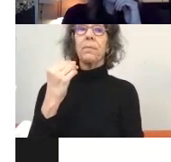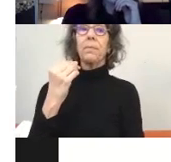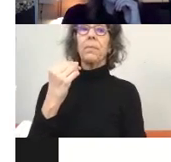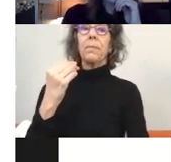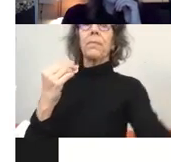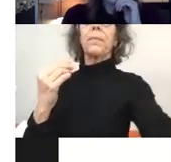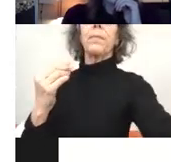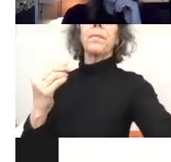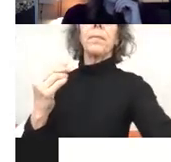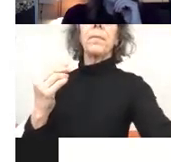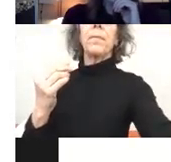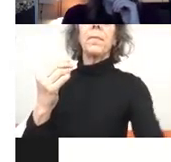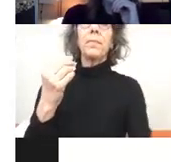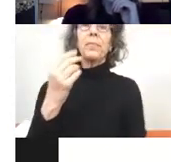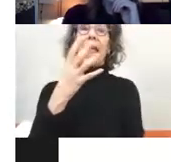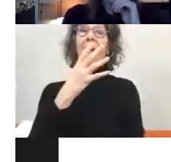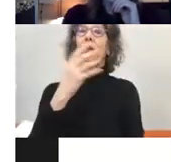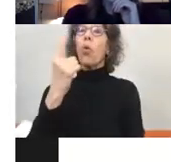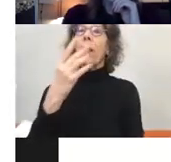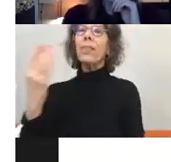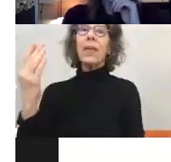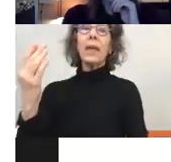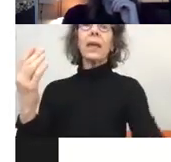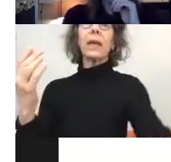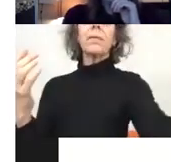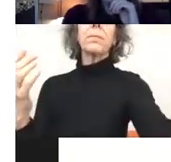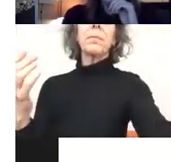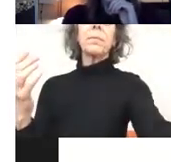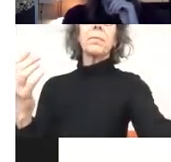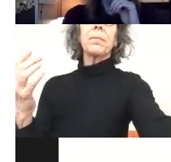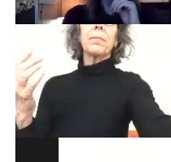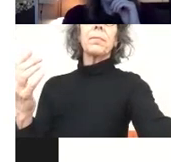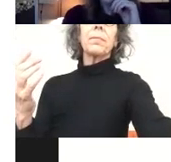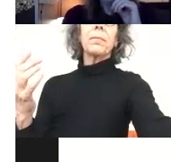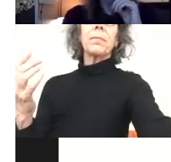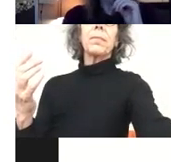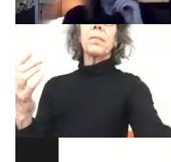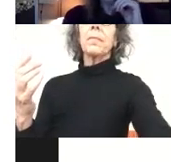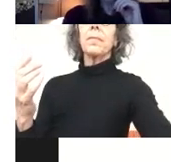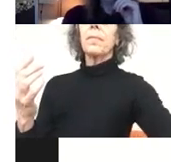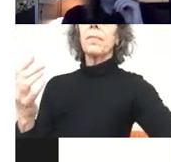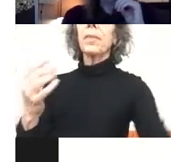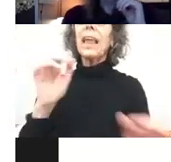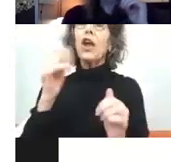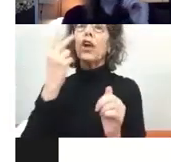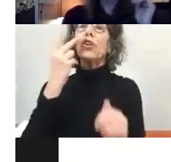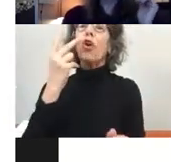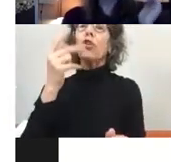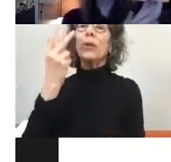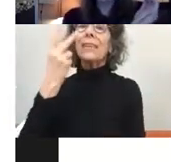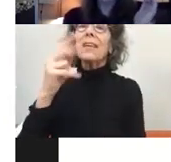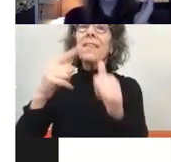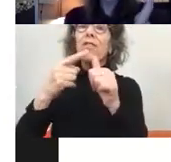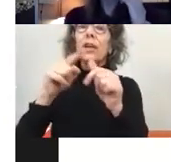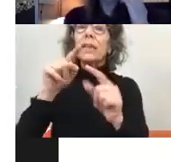that is really interesting on this night, so you can see huge REM in the first cycle of sleep. So this is